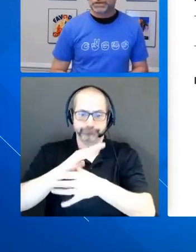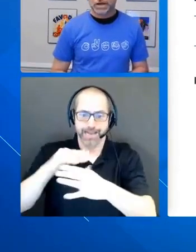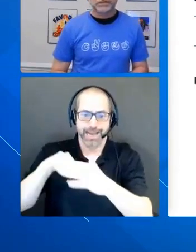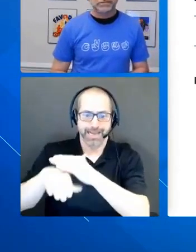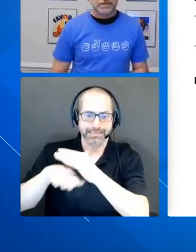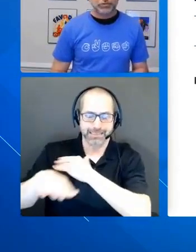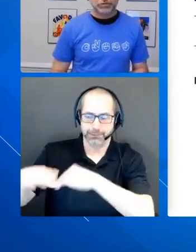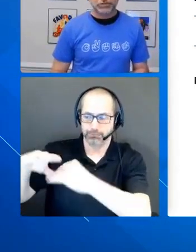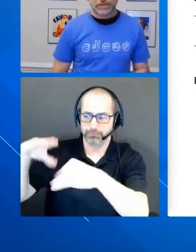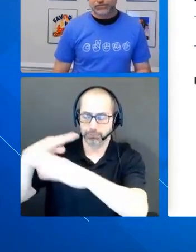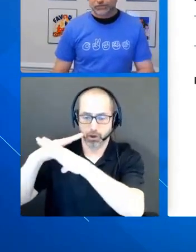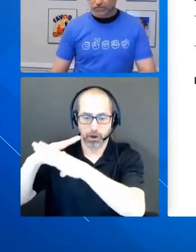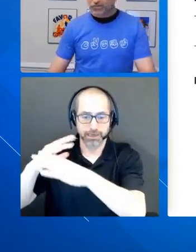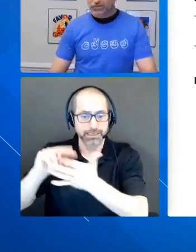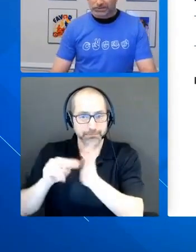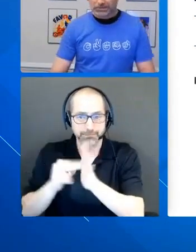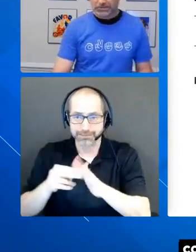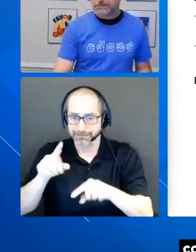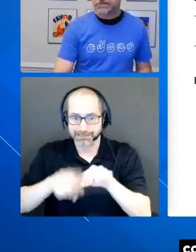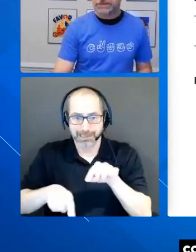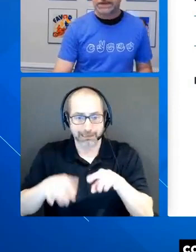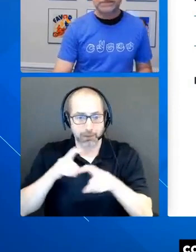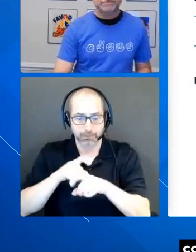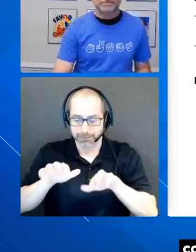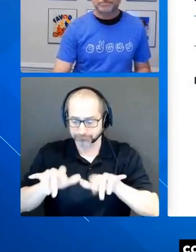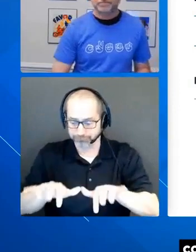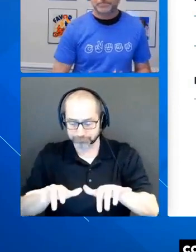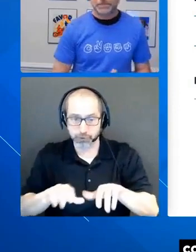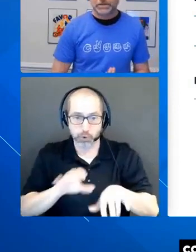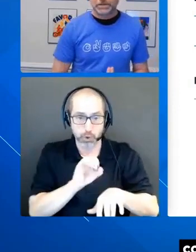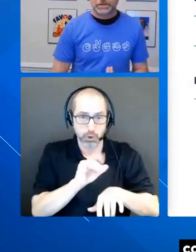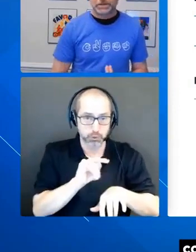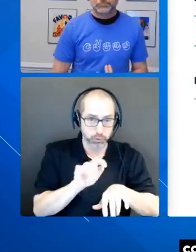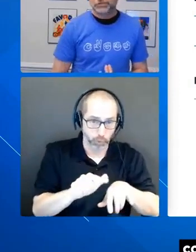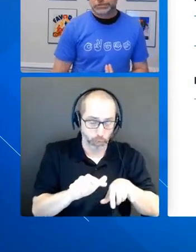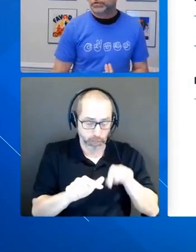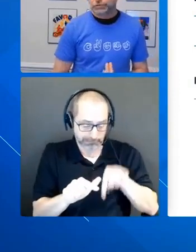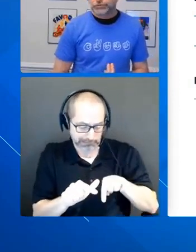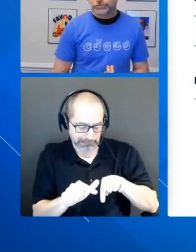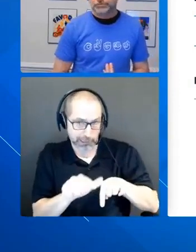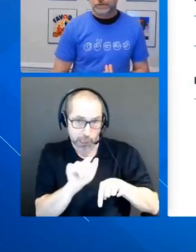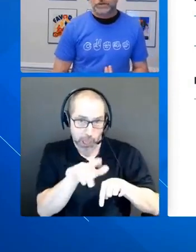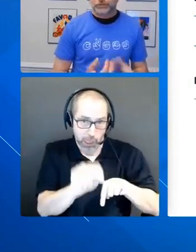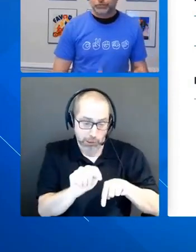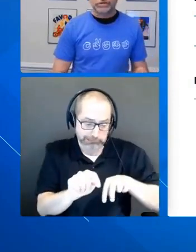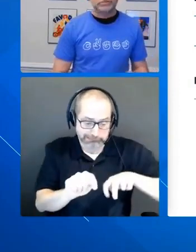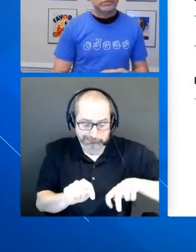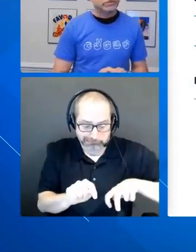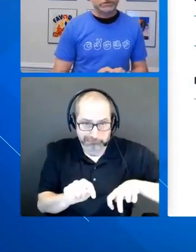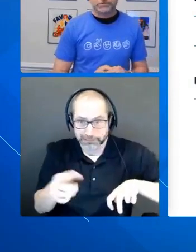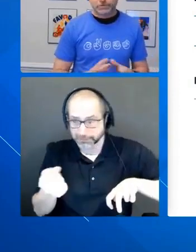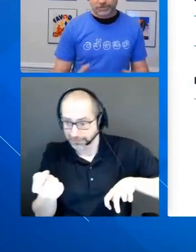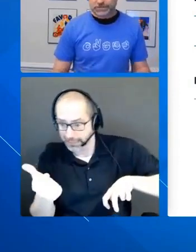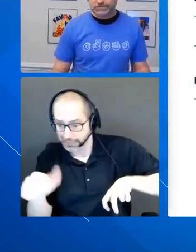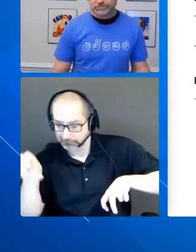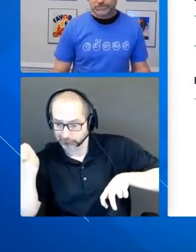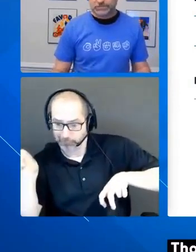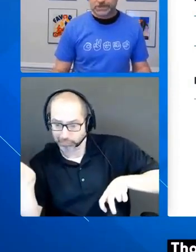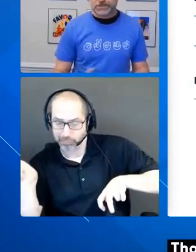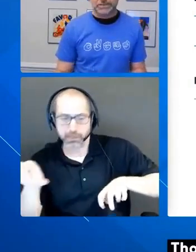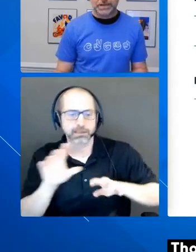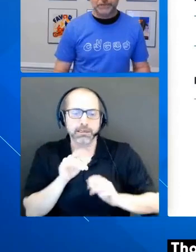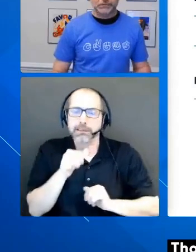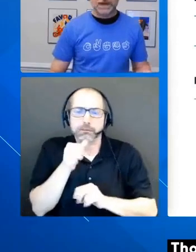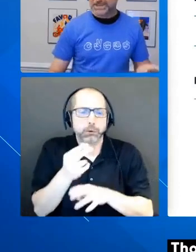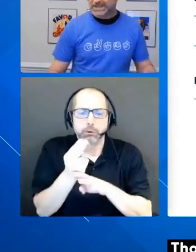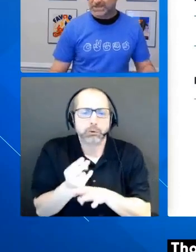to perform complex keyboard commands, Control, Alt, Delete, things like that. Really don't use them, avoid them. Those